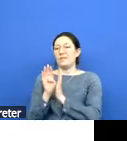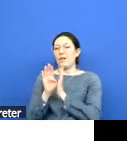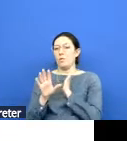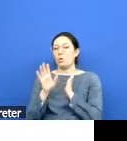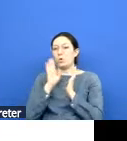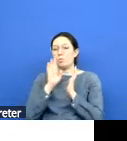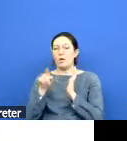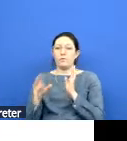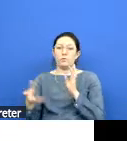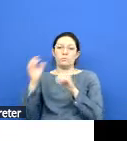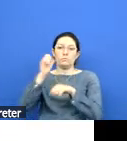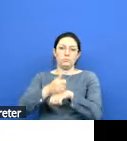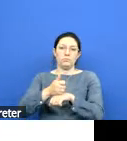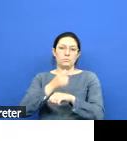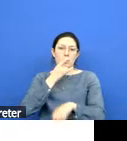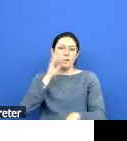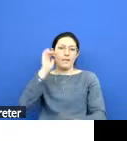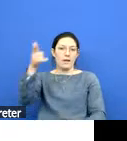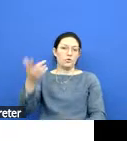point in time.